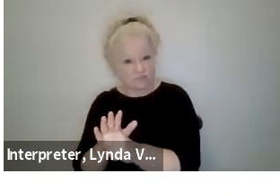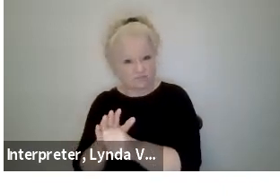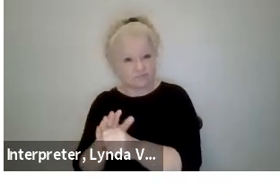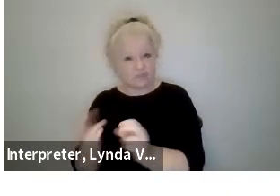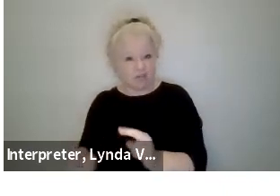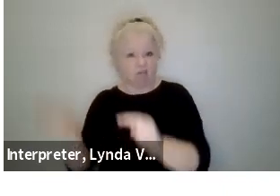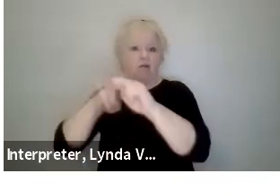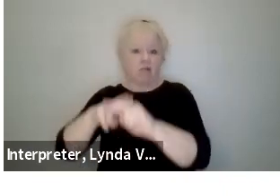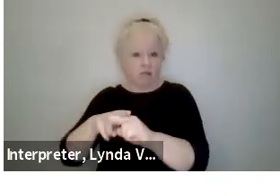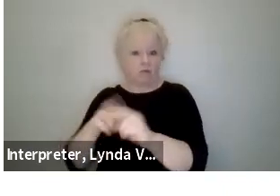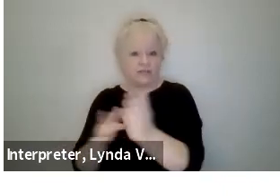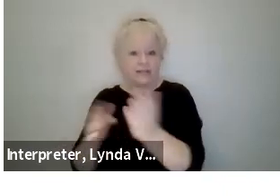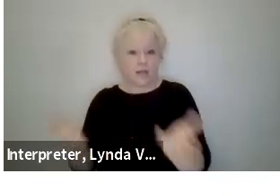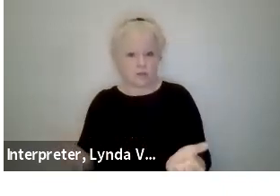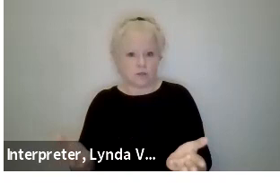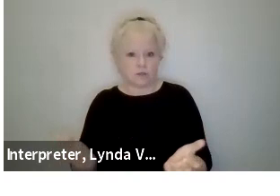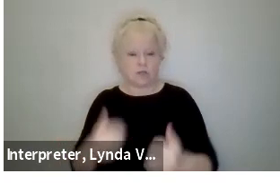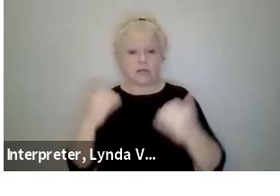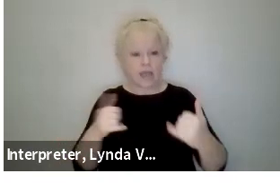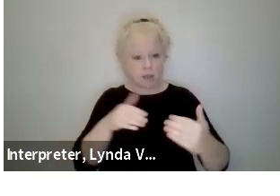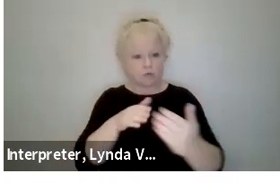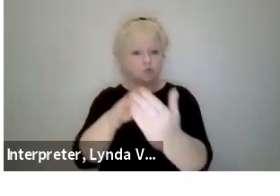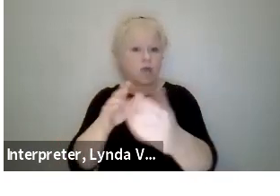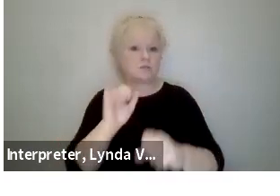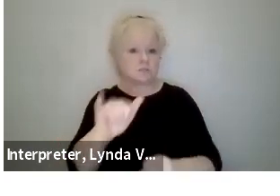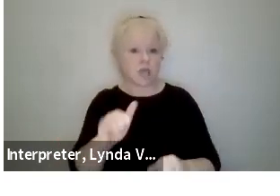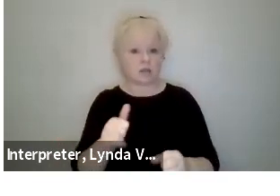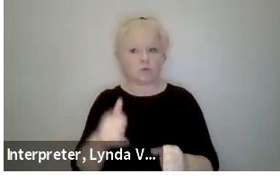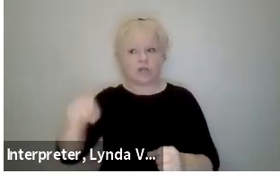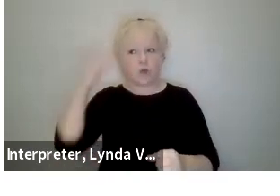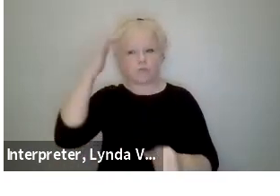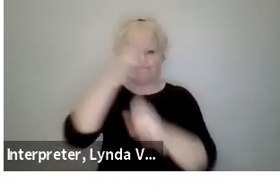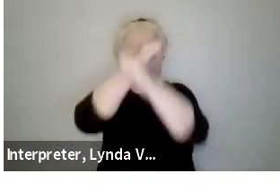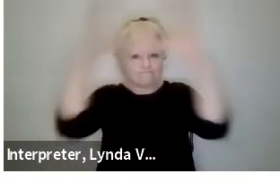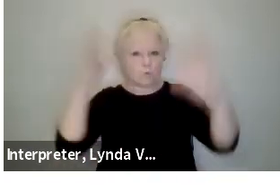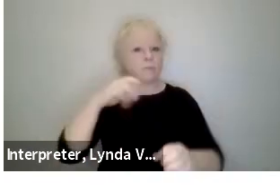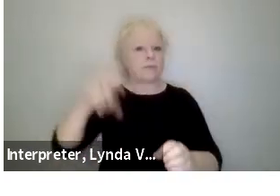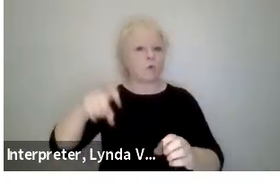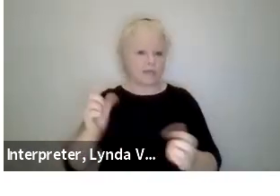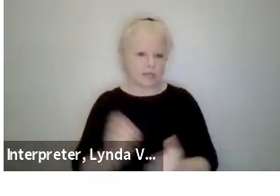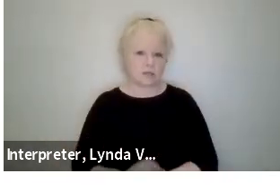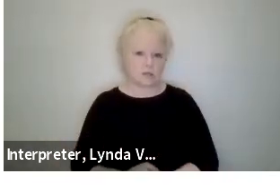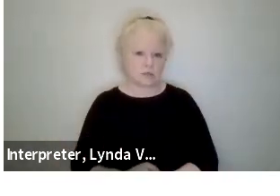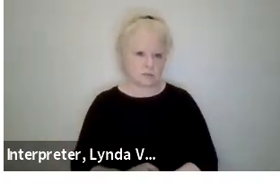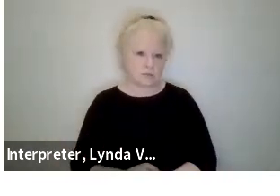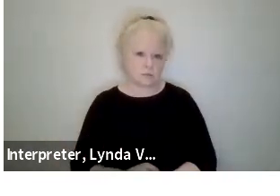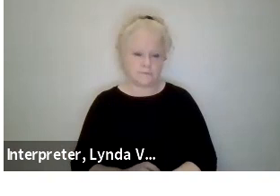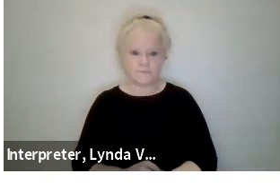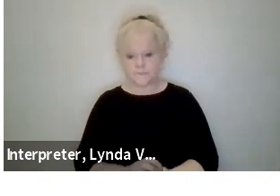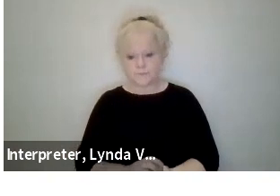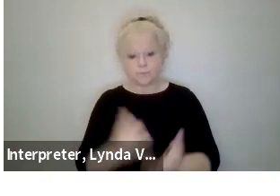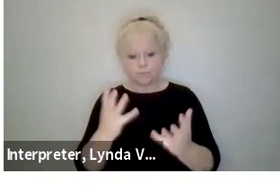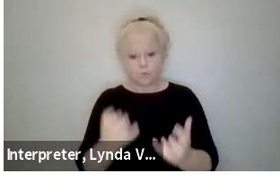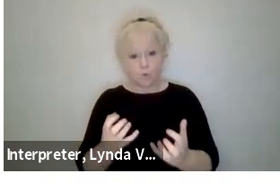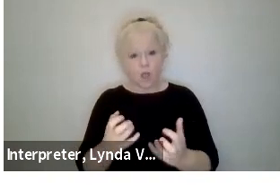really happy to be addressing this as it's continued to be a prominent need over time. We wanted to help people with the most basic